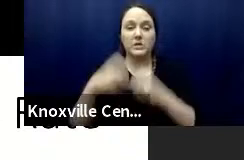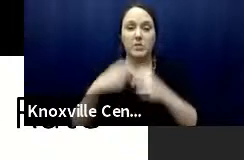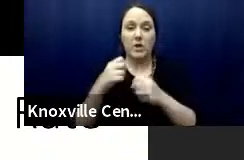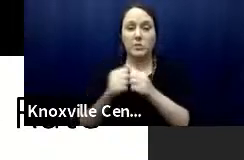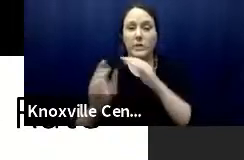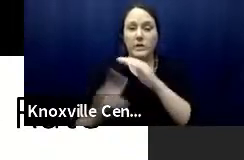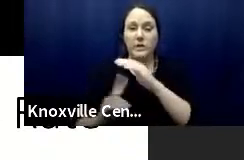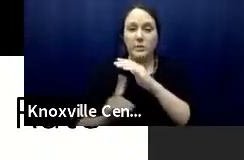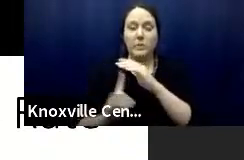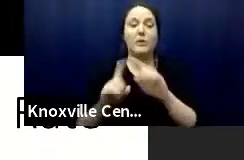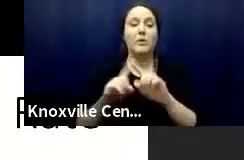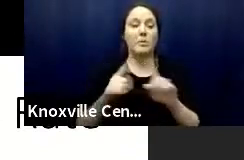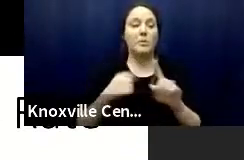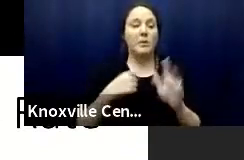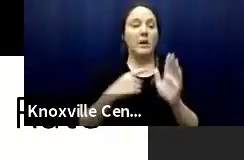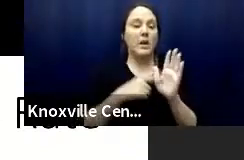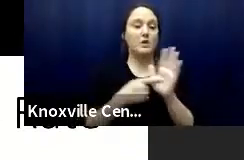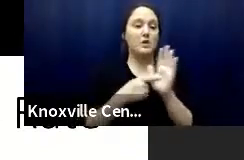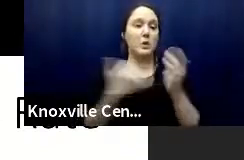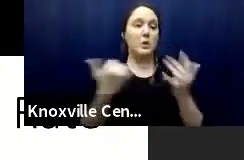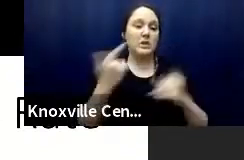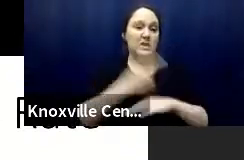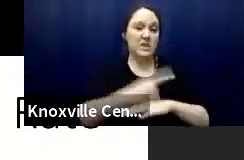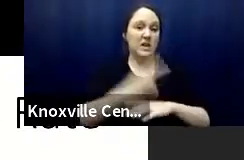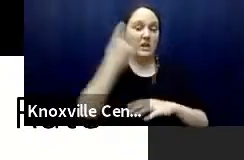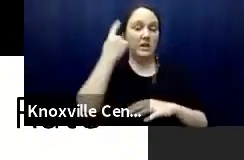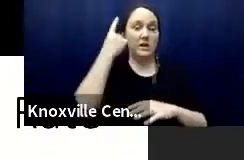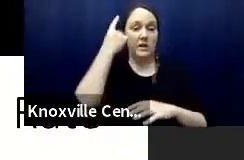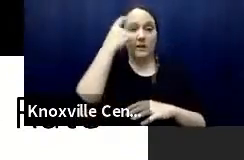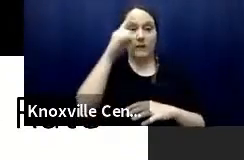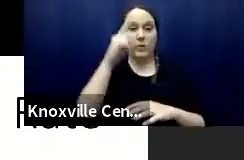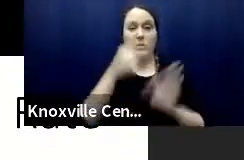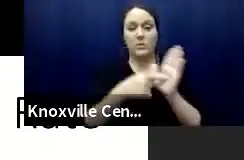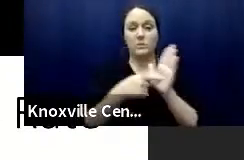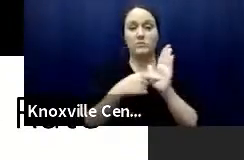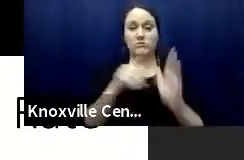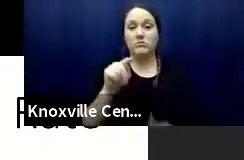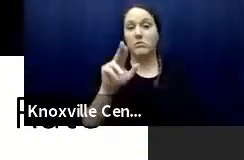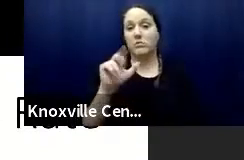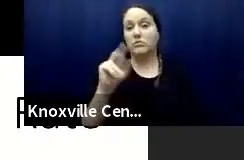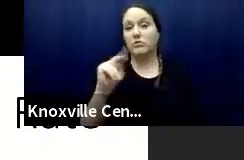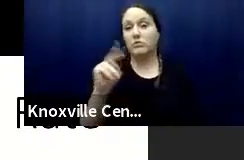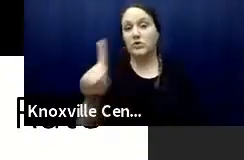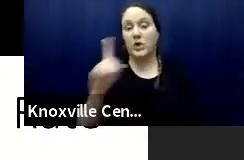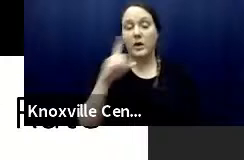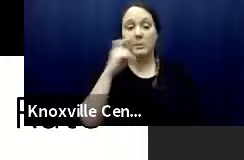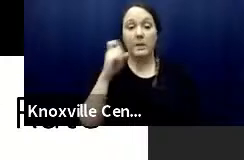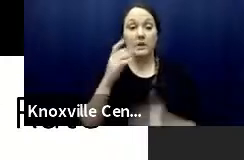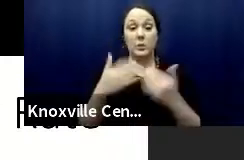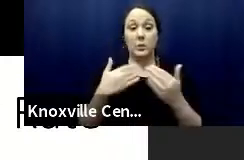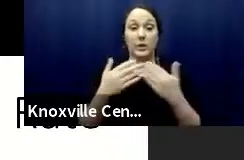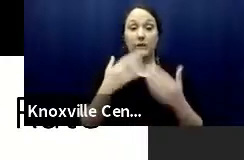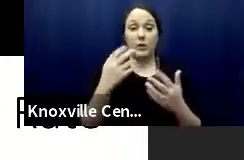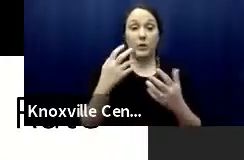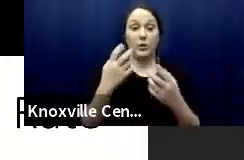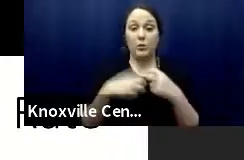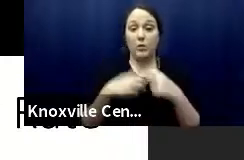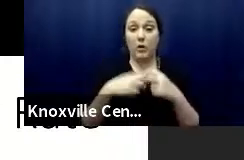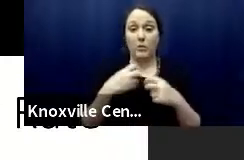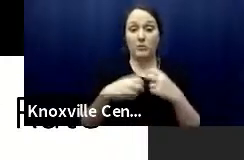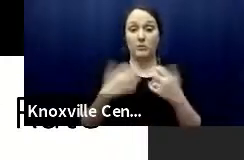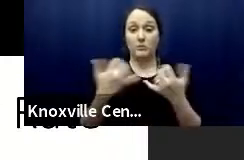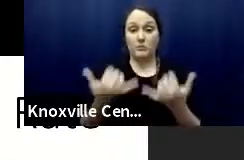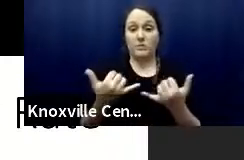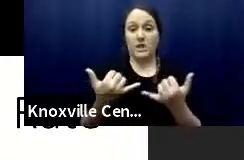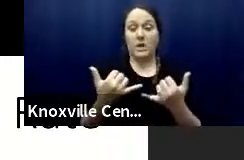really showed it today for the purposes of trending, simply because whatever issues are present have been present. And so it